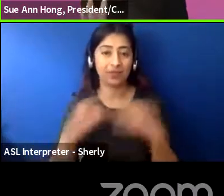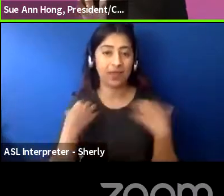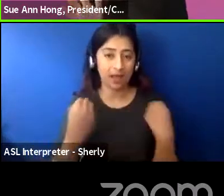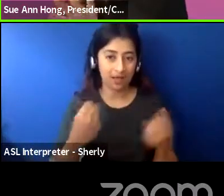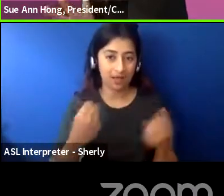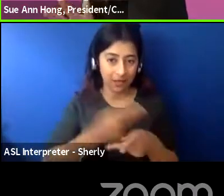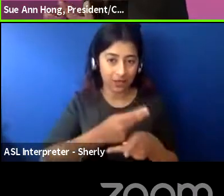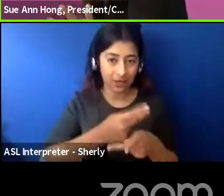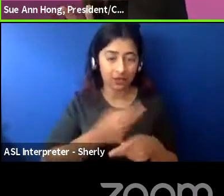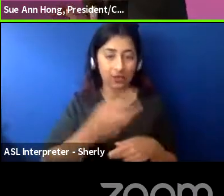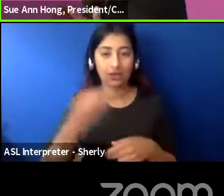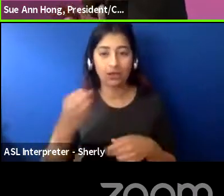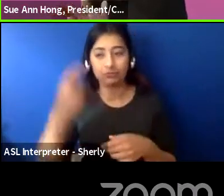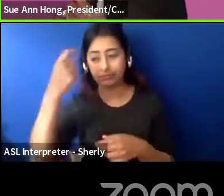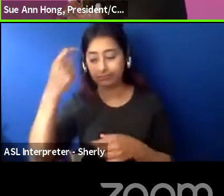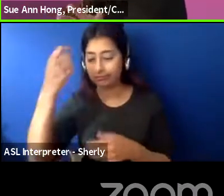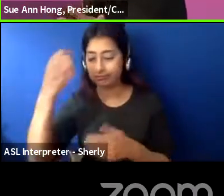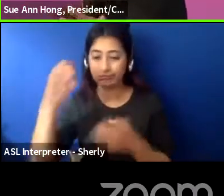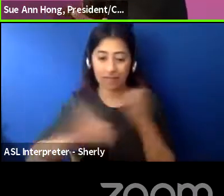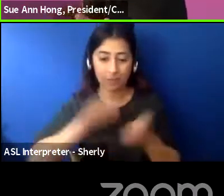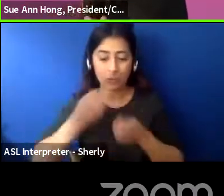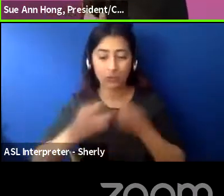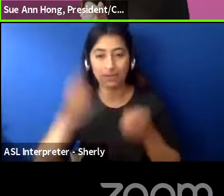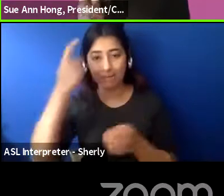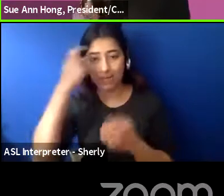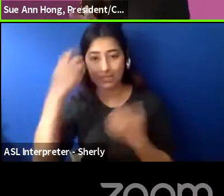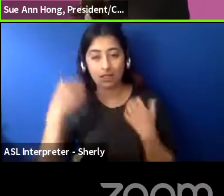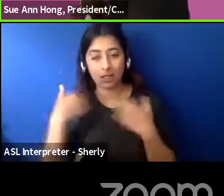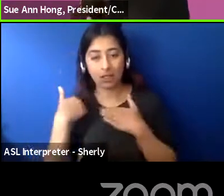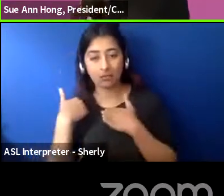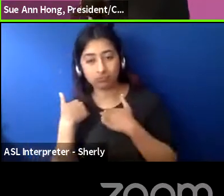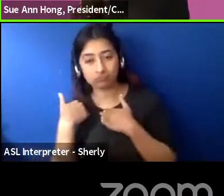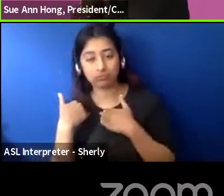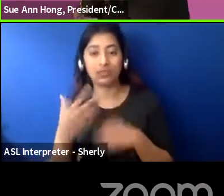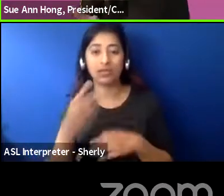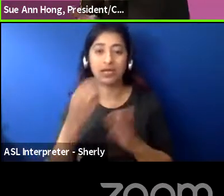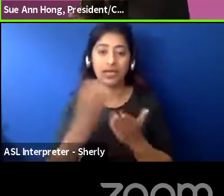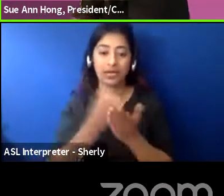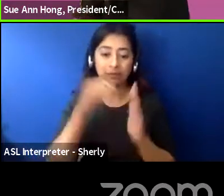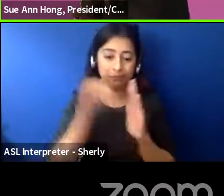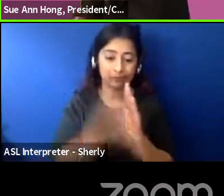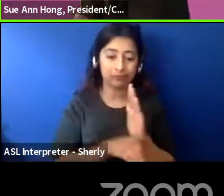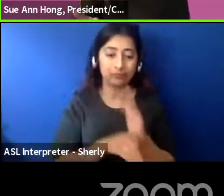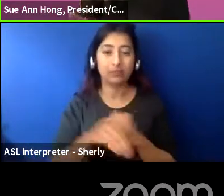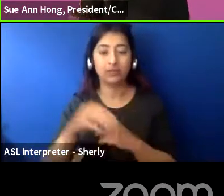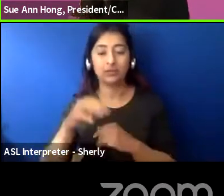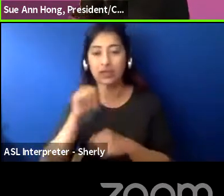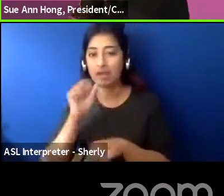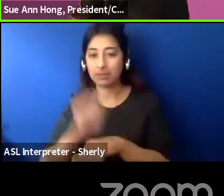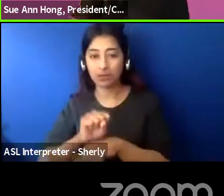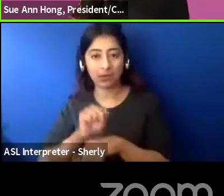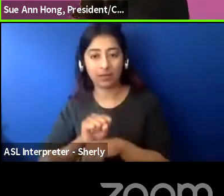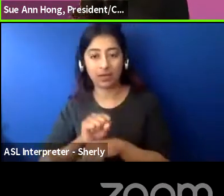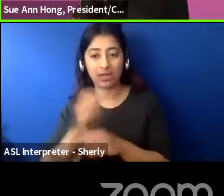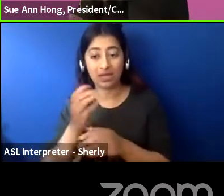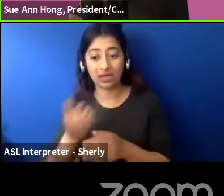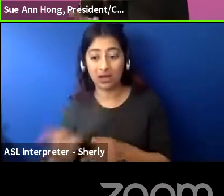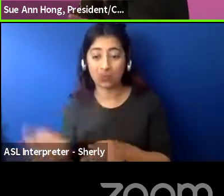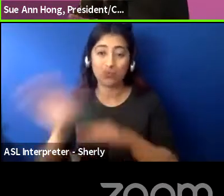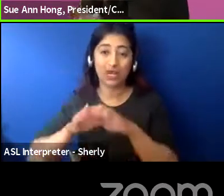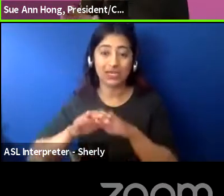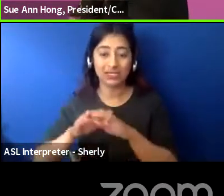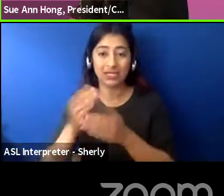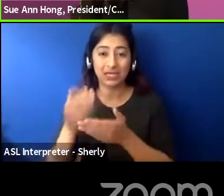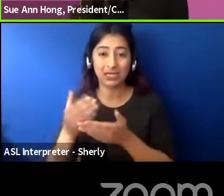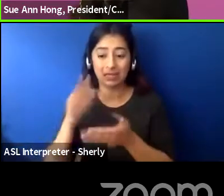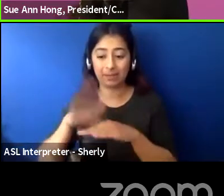to mention the emotional and mental toll that women are feeling, economic recession, unemployment, raising the minimum wage,